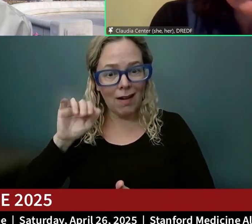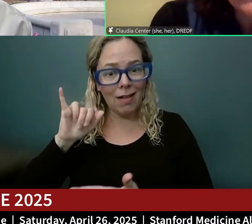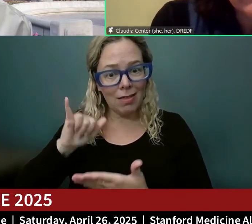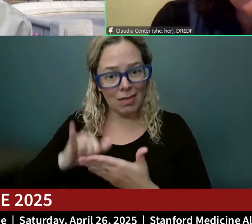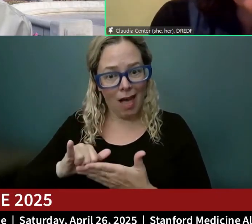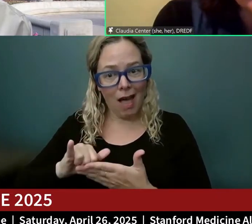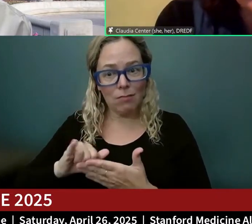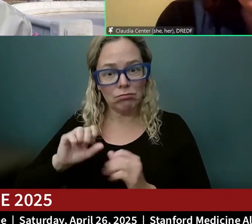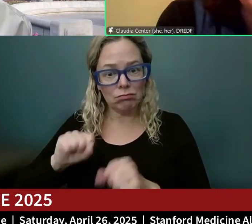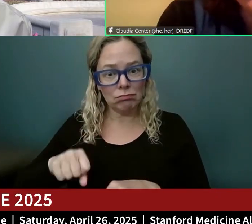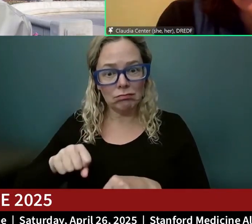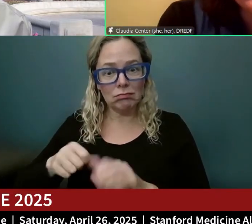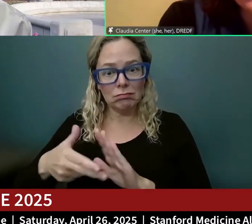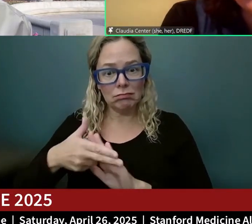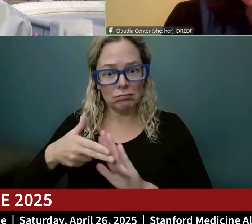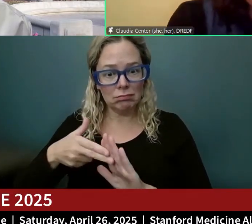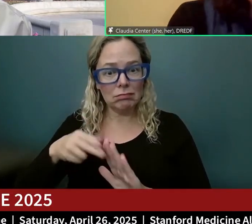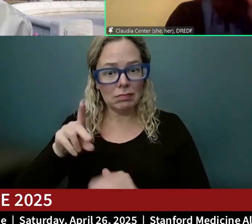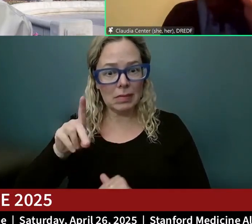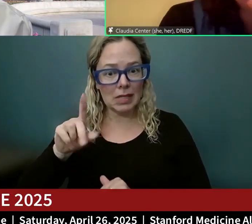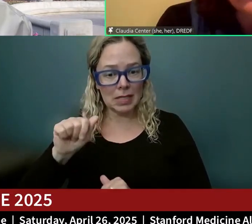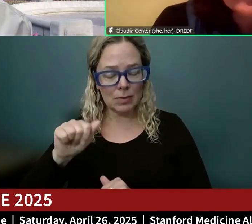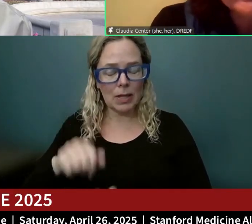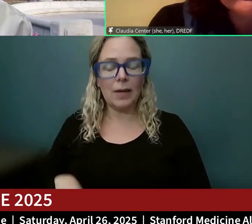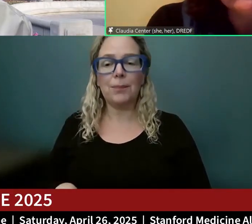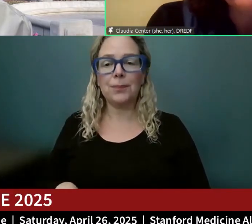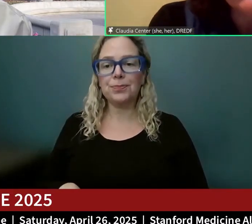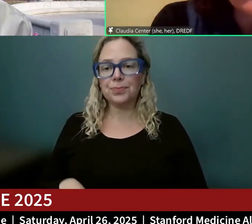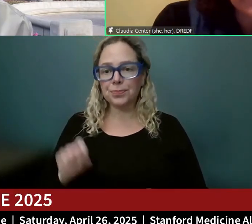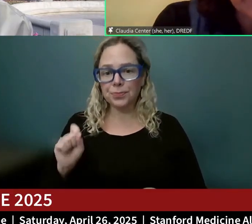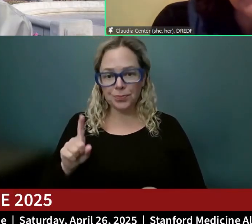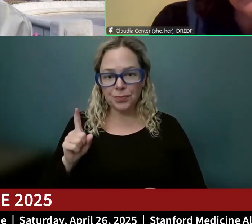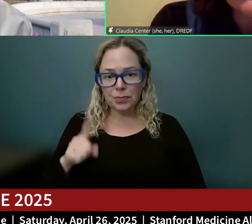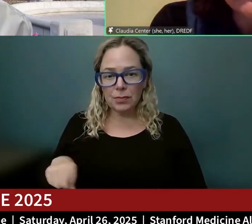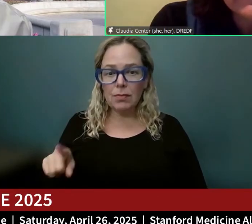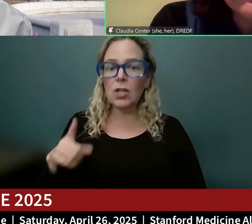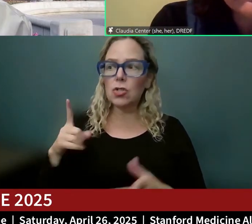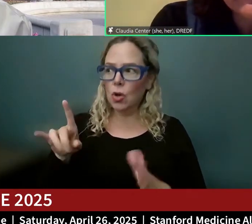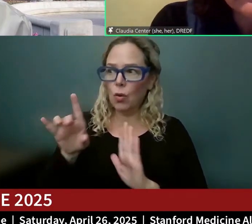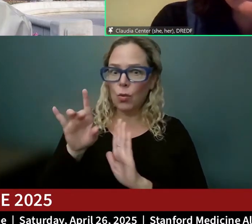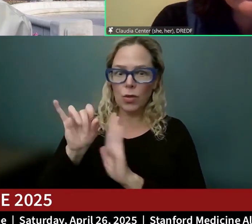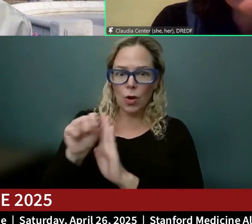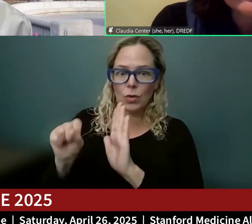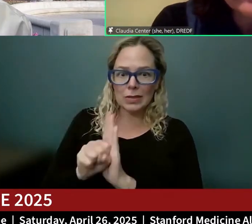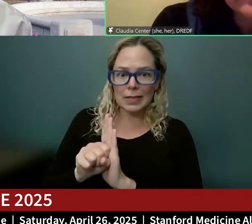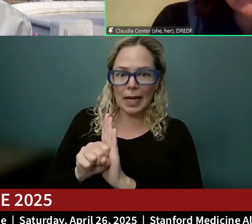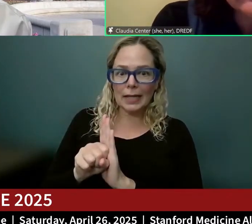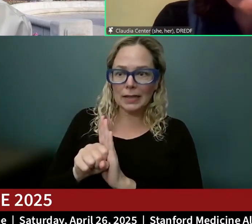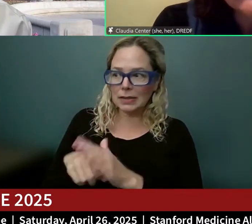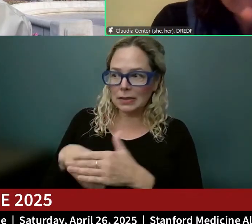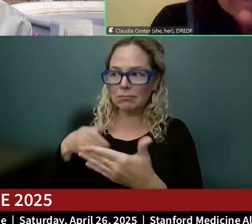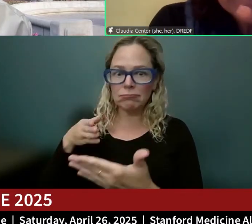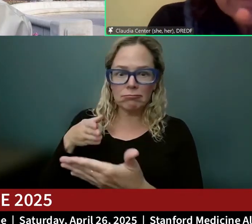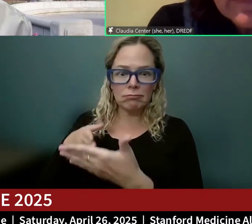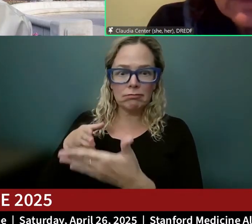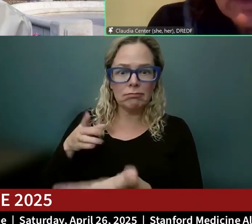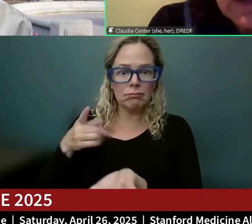really protested that discussion in the preamble. So that was a